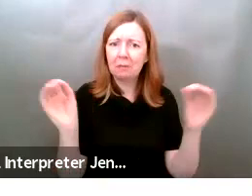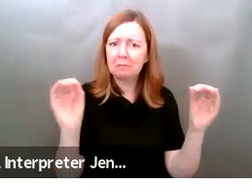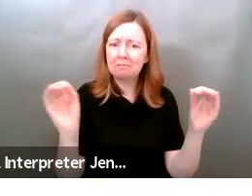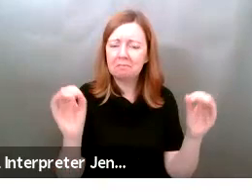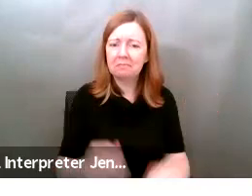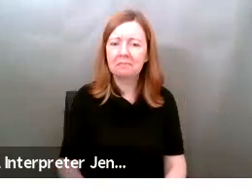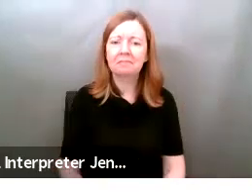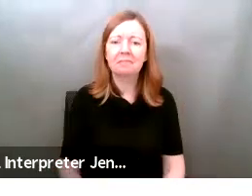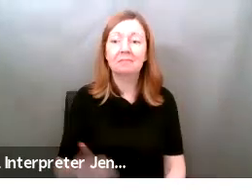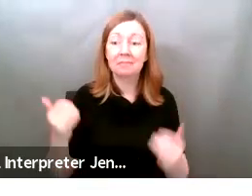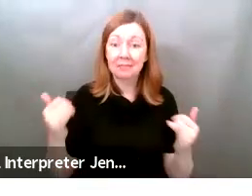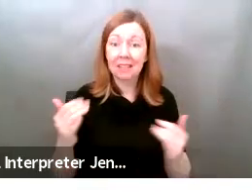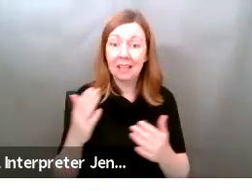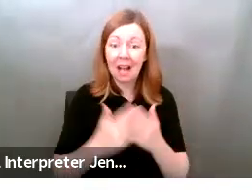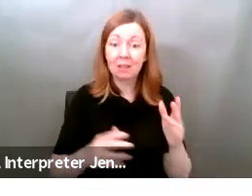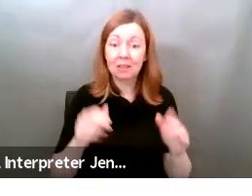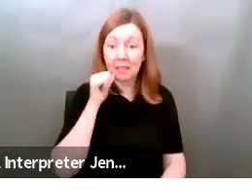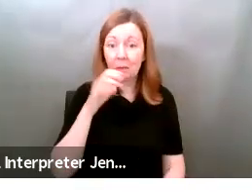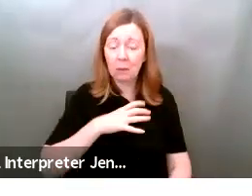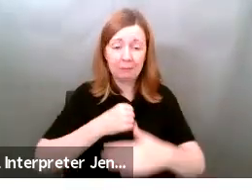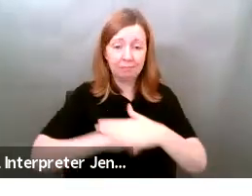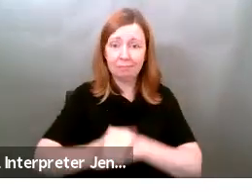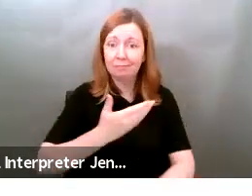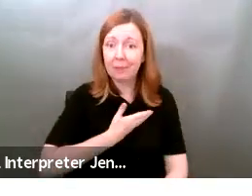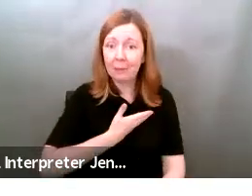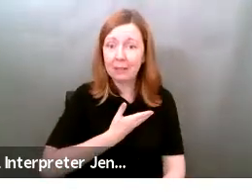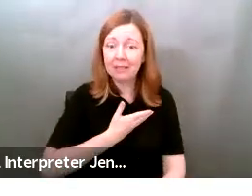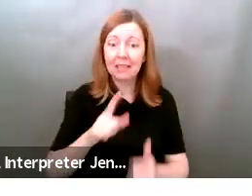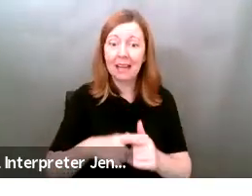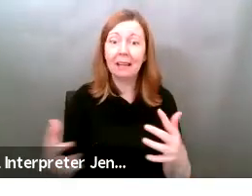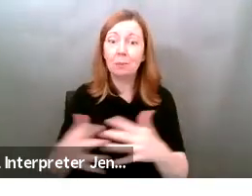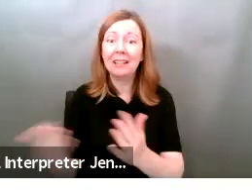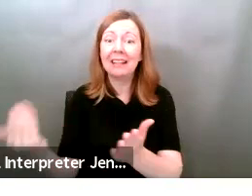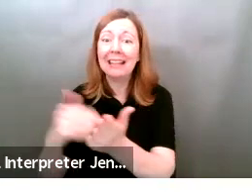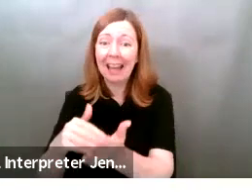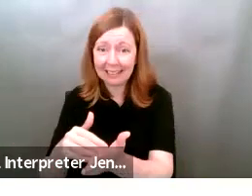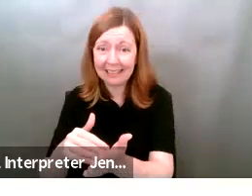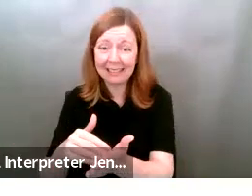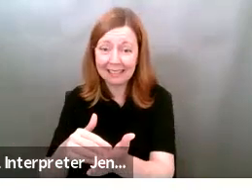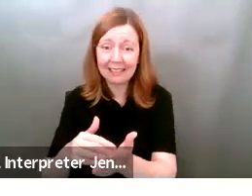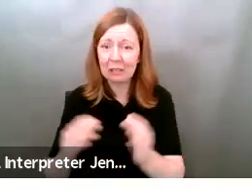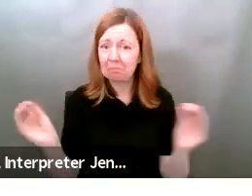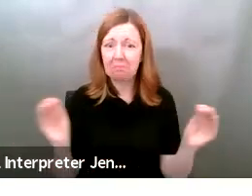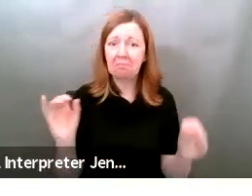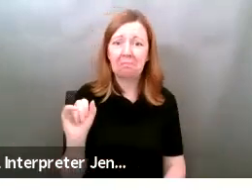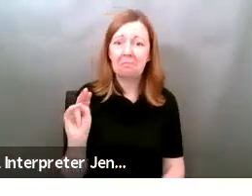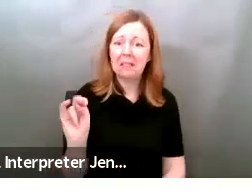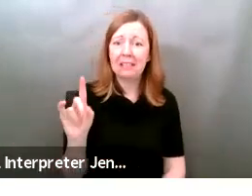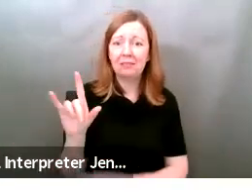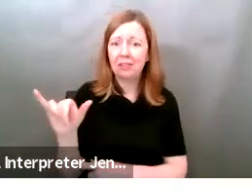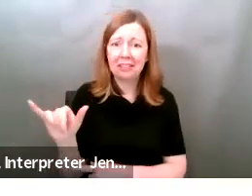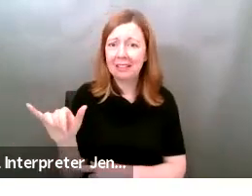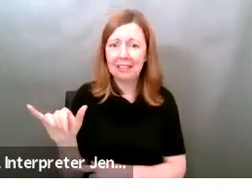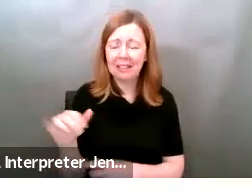now far enough out that some of those women have delivered their babies and gotten pregnant again. Again, no sign of an infertility